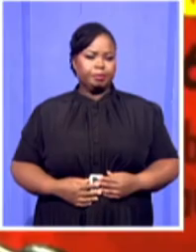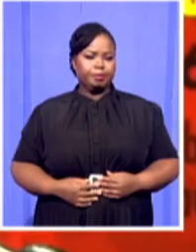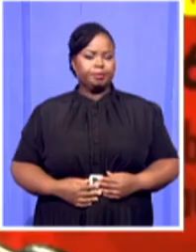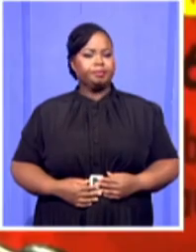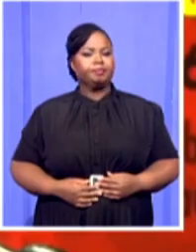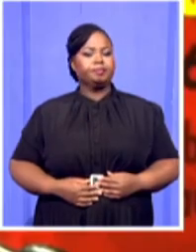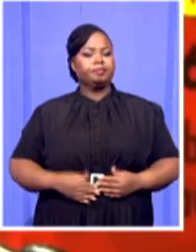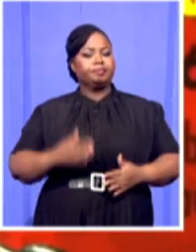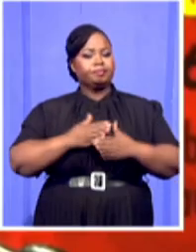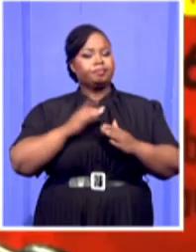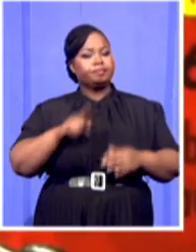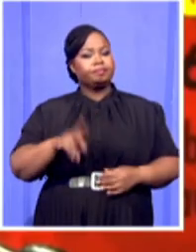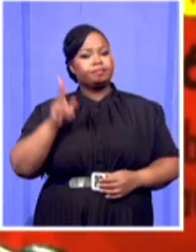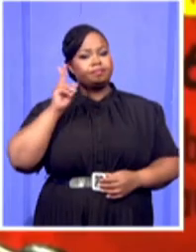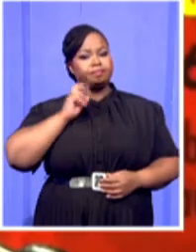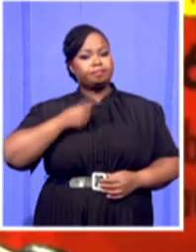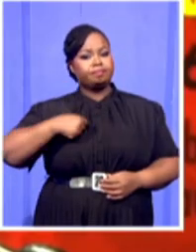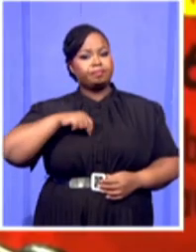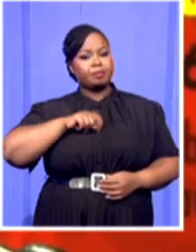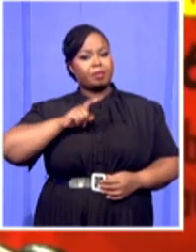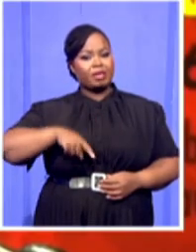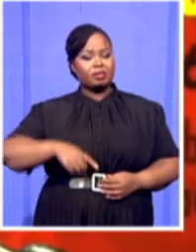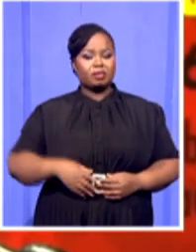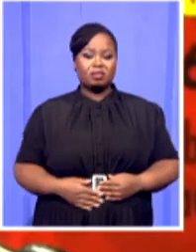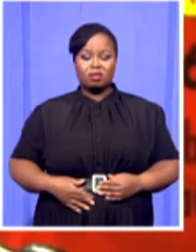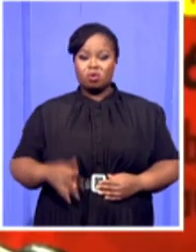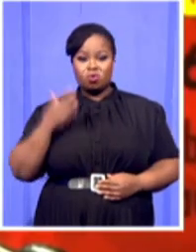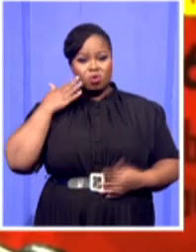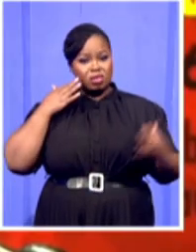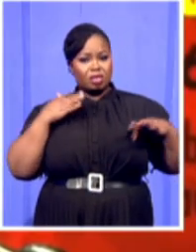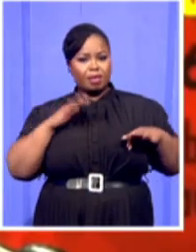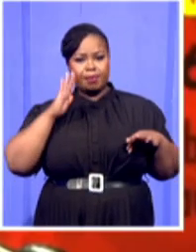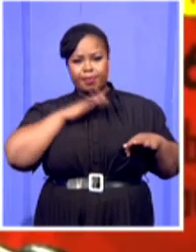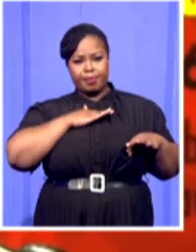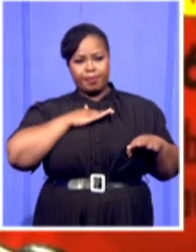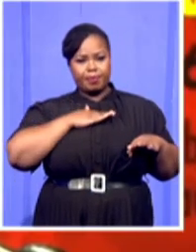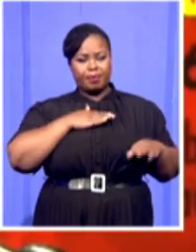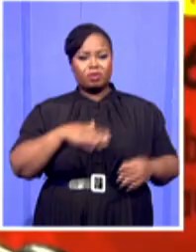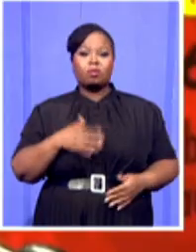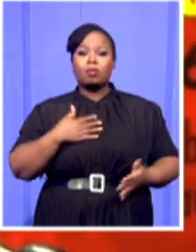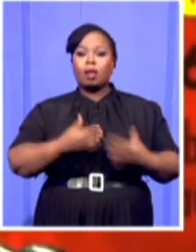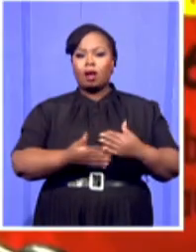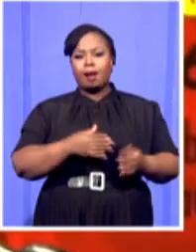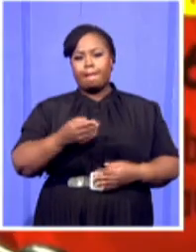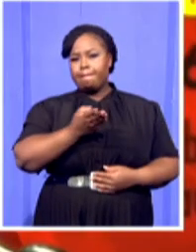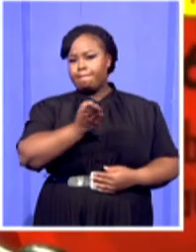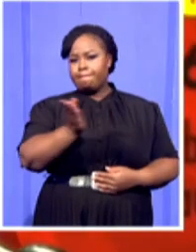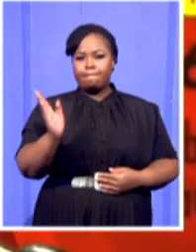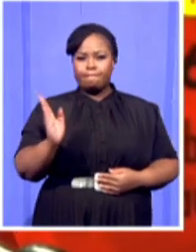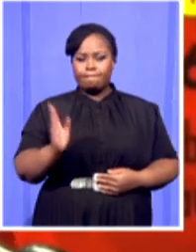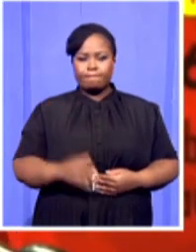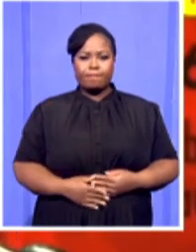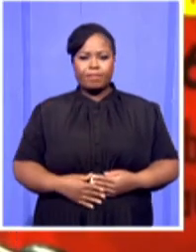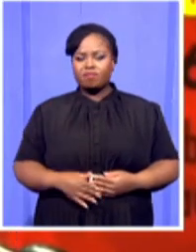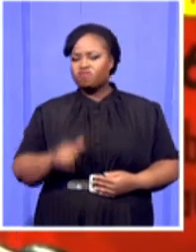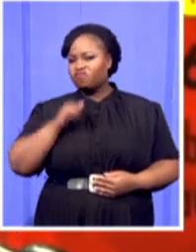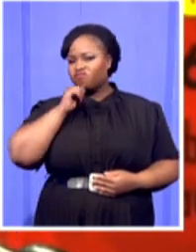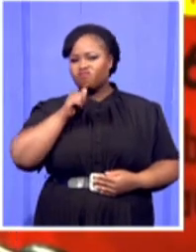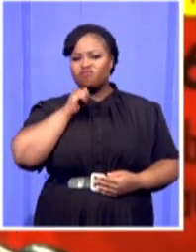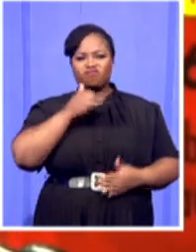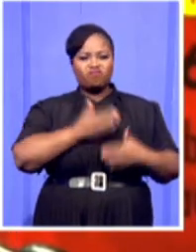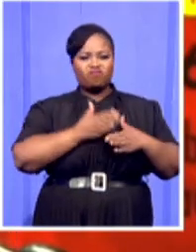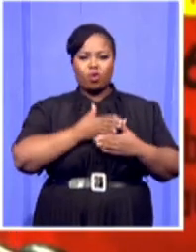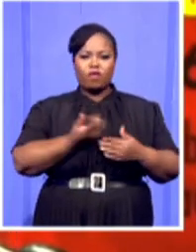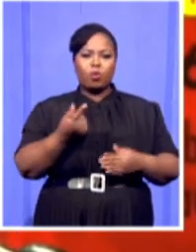Workers need to hear the party when workers are not paid, wherever they are and for whomever they work